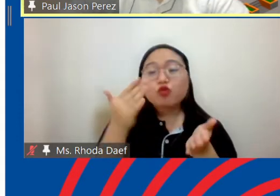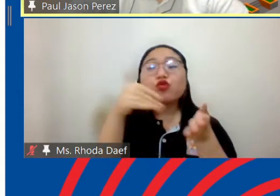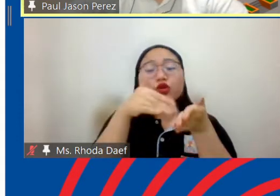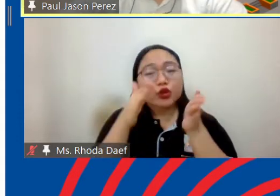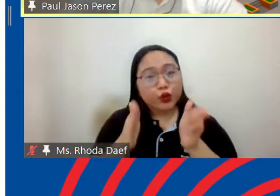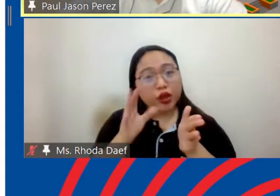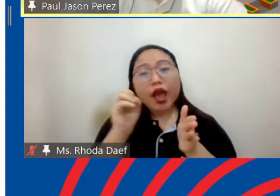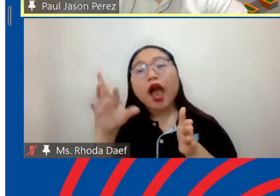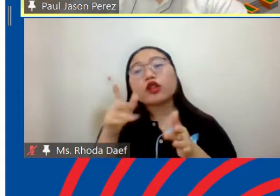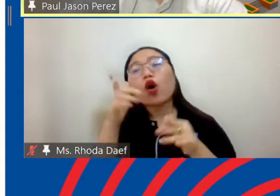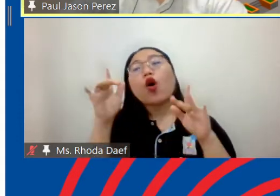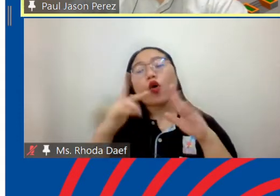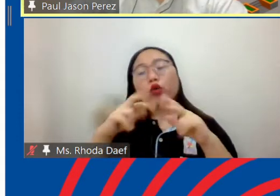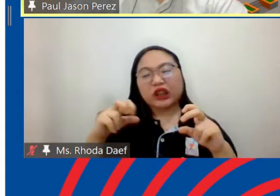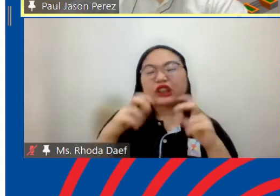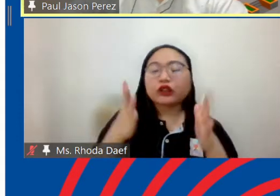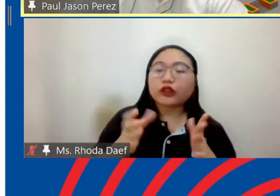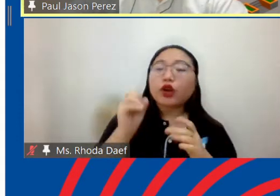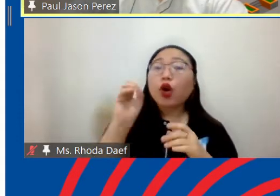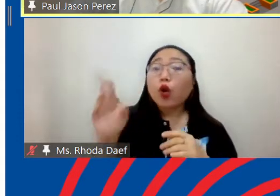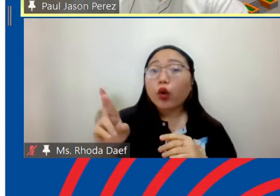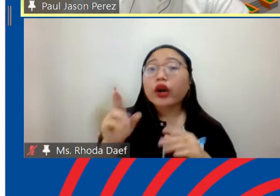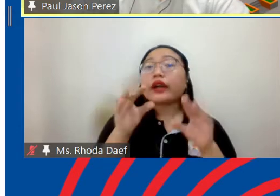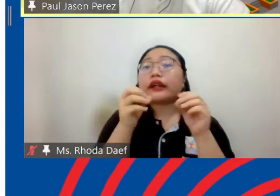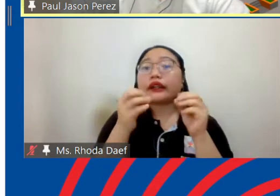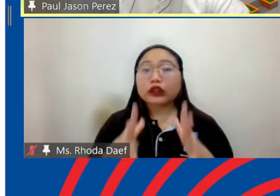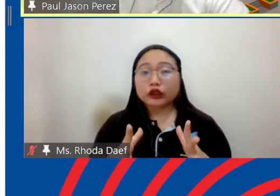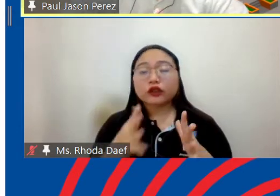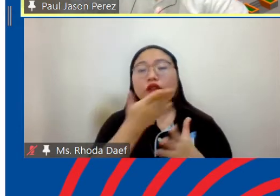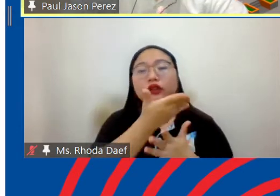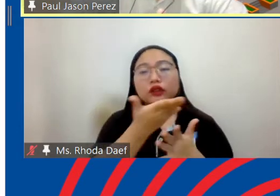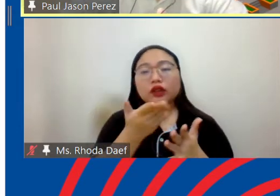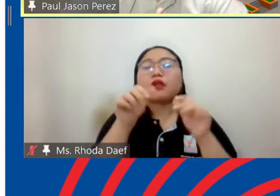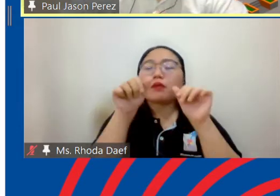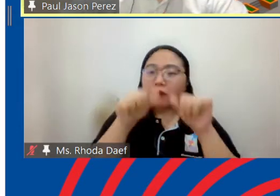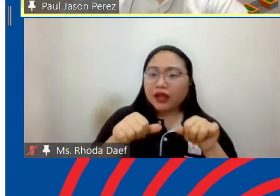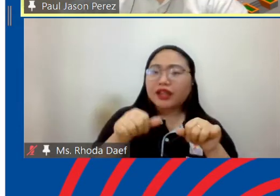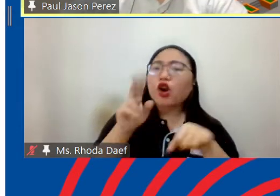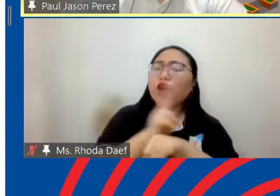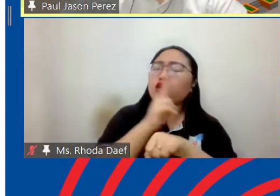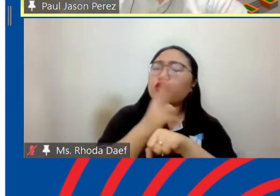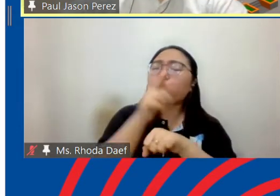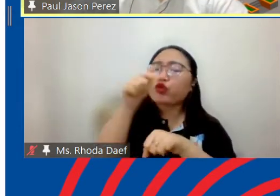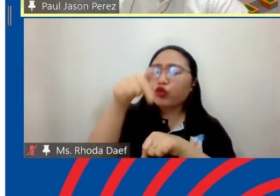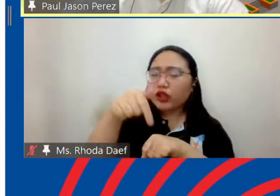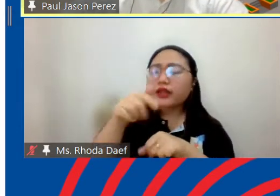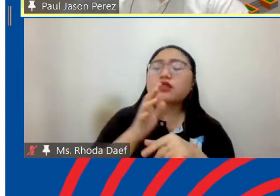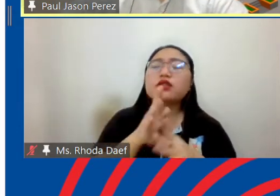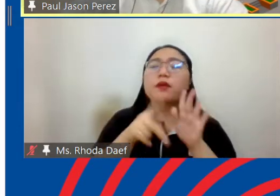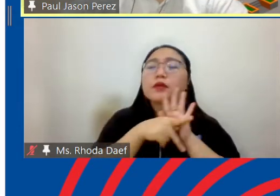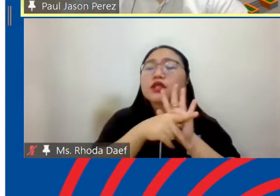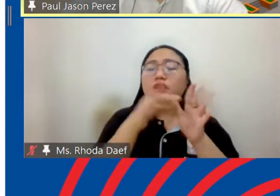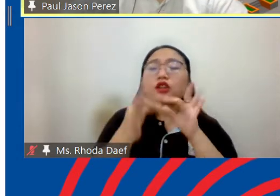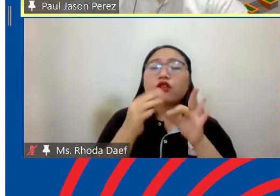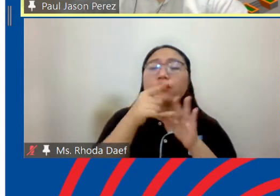researcher or you're a faculty member, this talk will also be beneficial for you, especially if you're